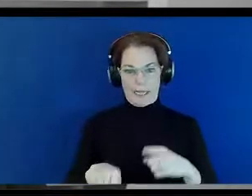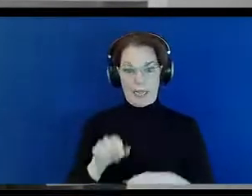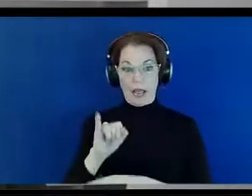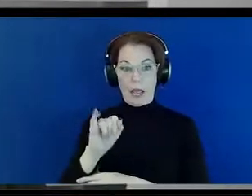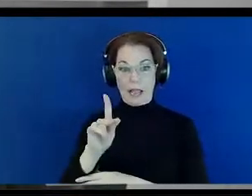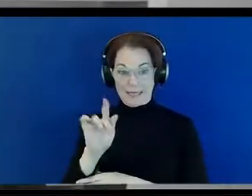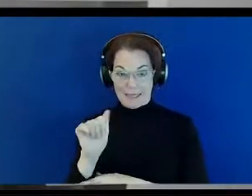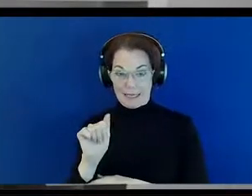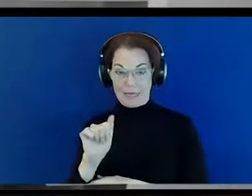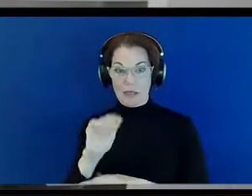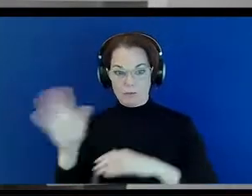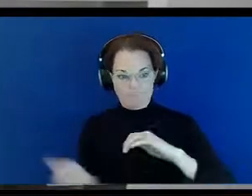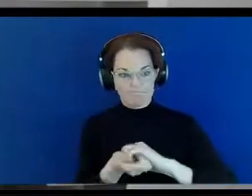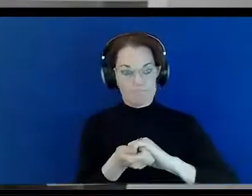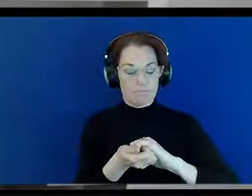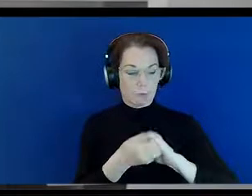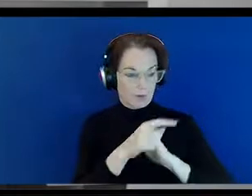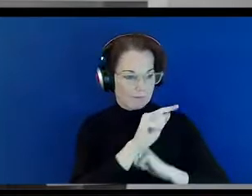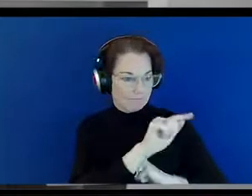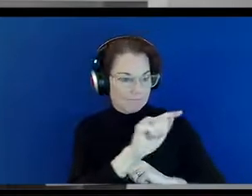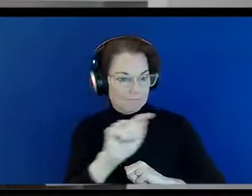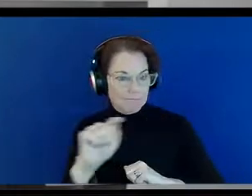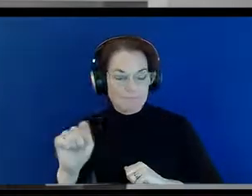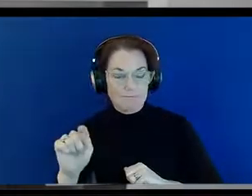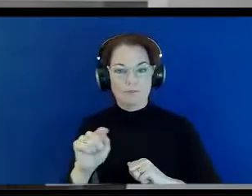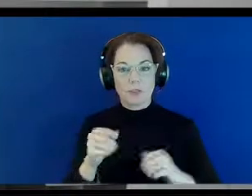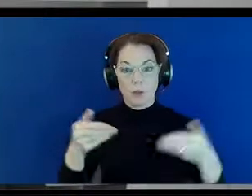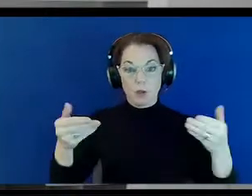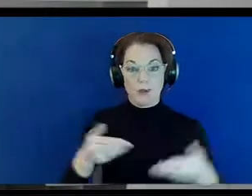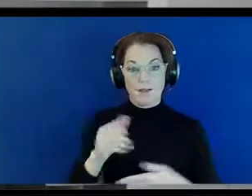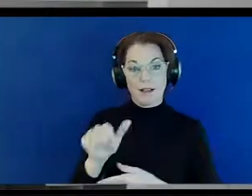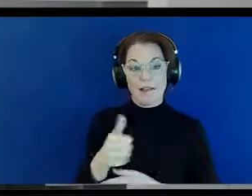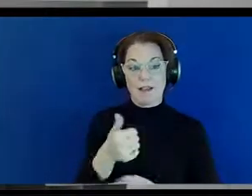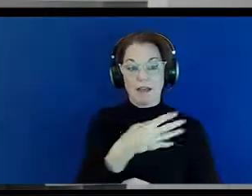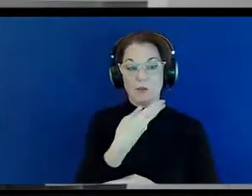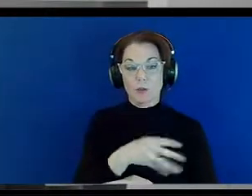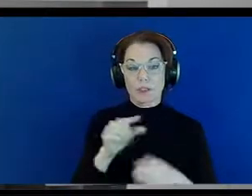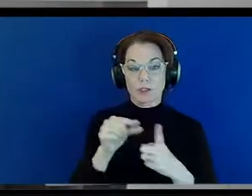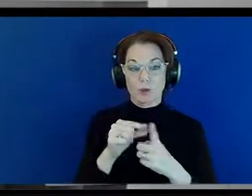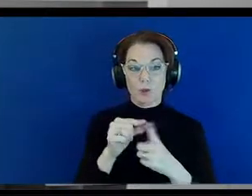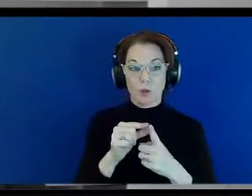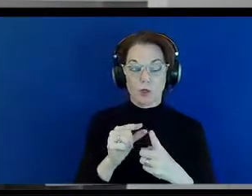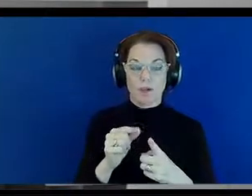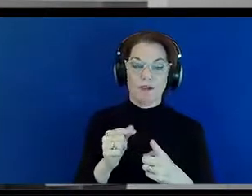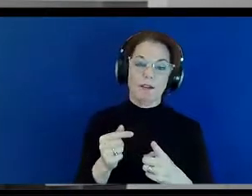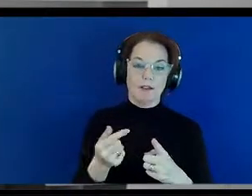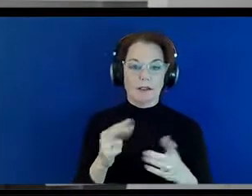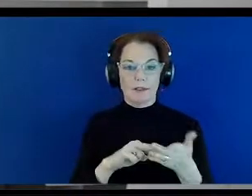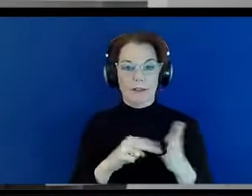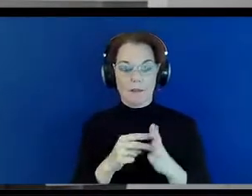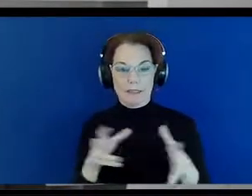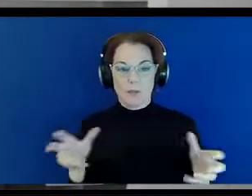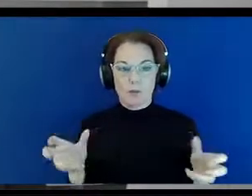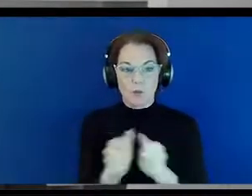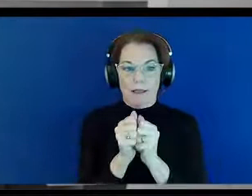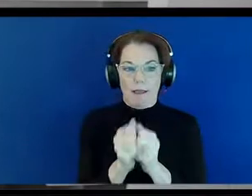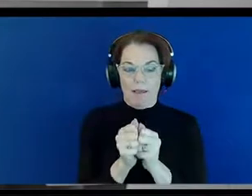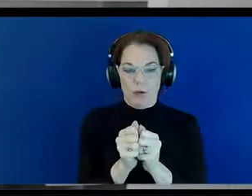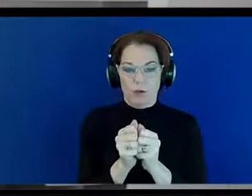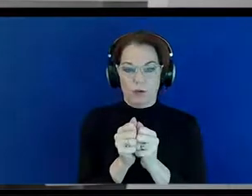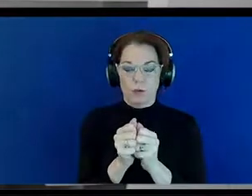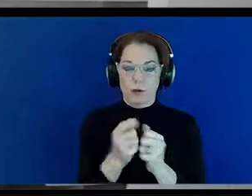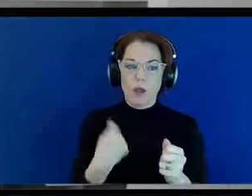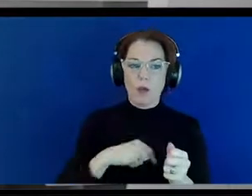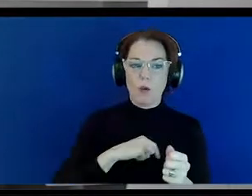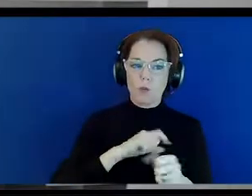on challenging topics. To introduce another Swedish word, our term for togetherness is kraftsamla. We collaborate